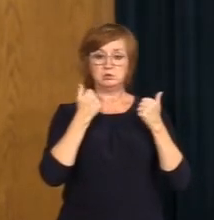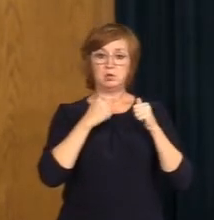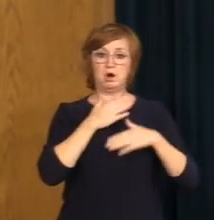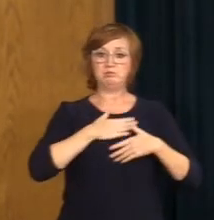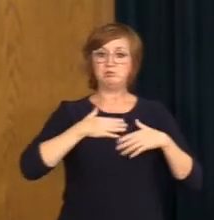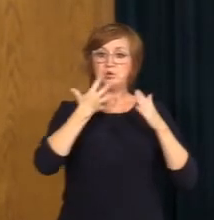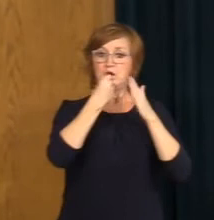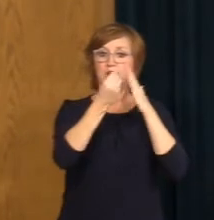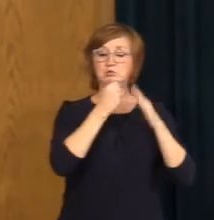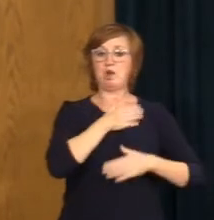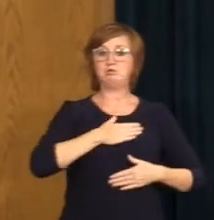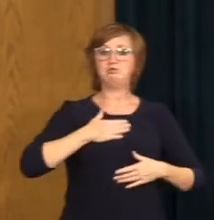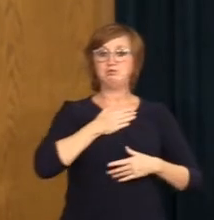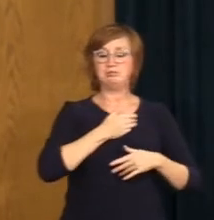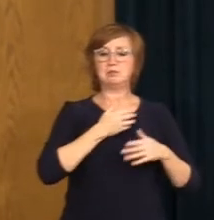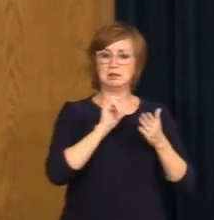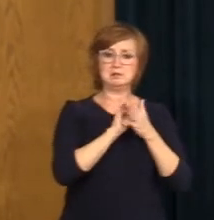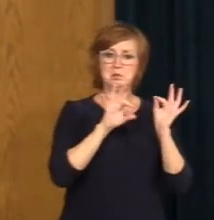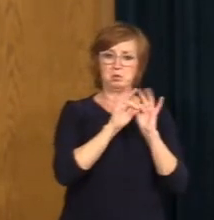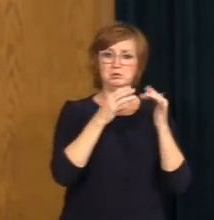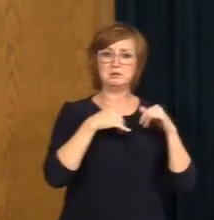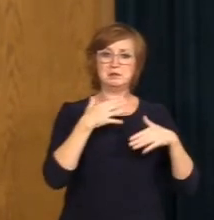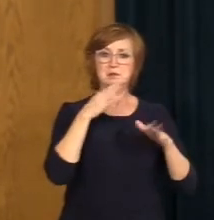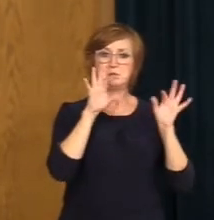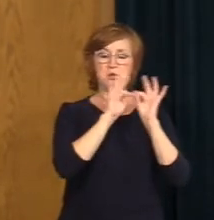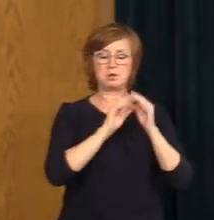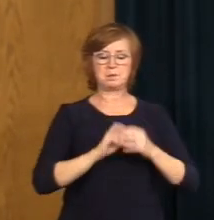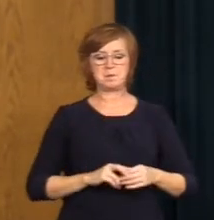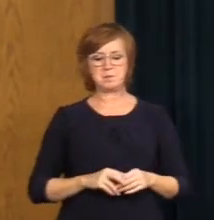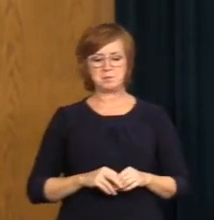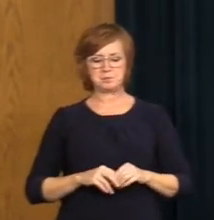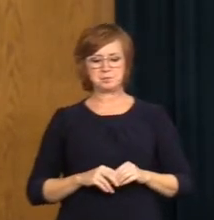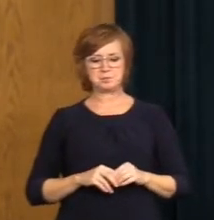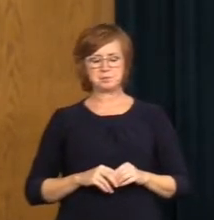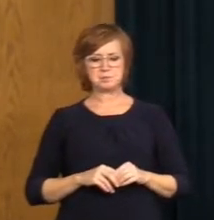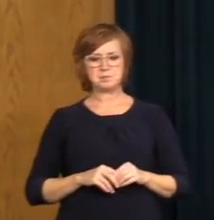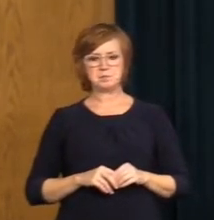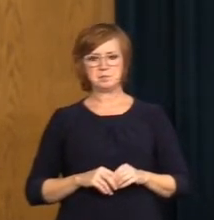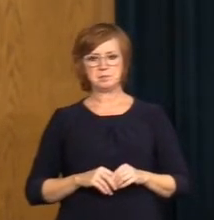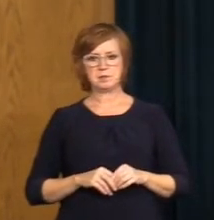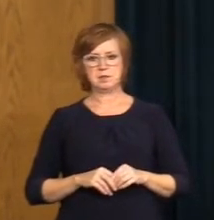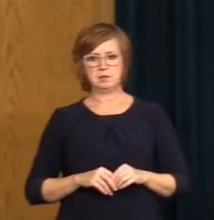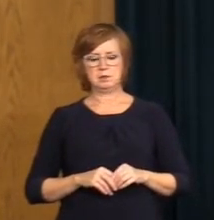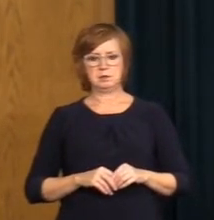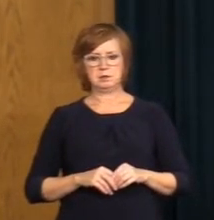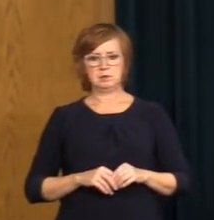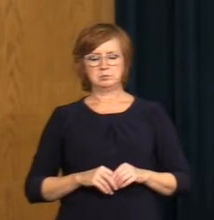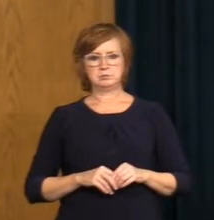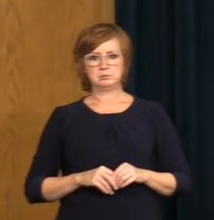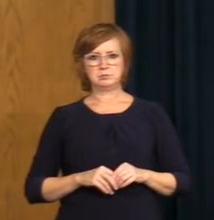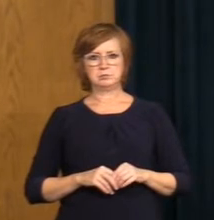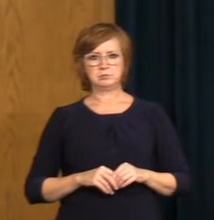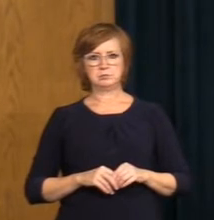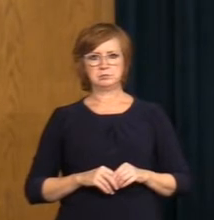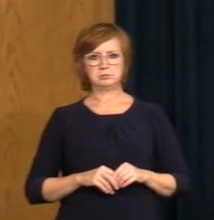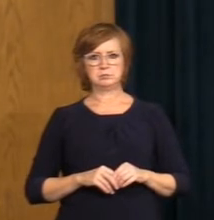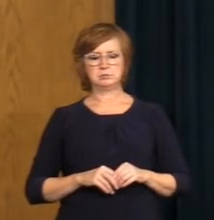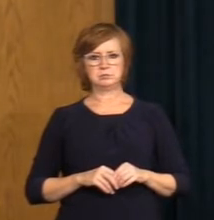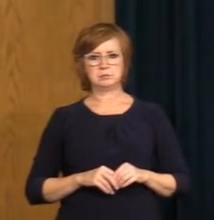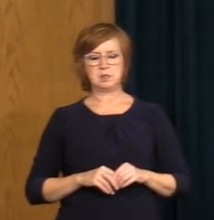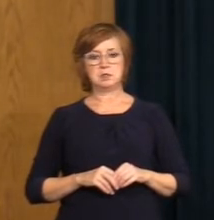important. Having said that, as we go look at the fall and have more indoor